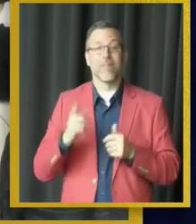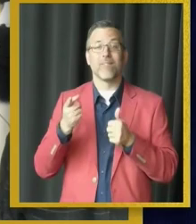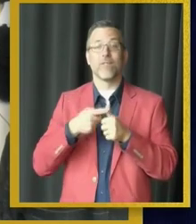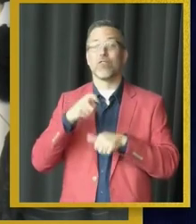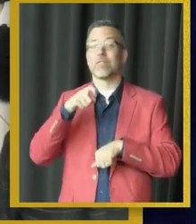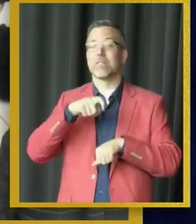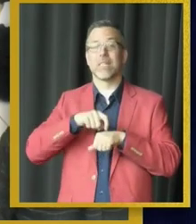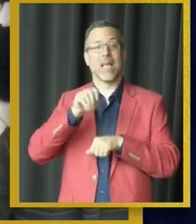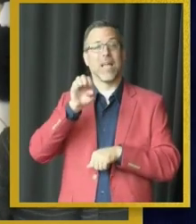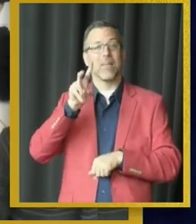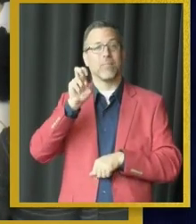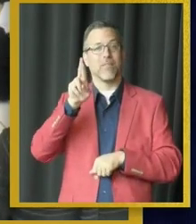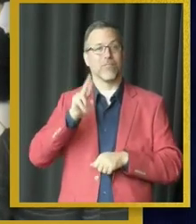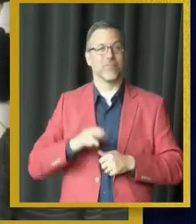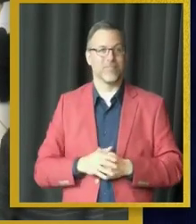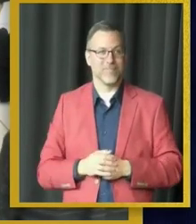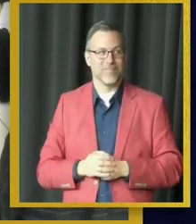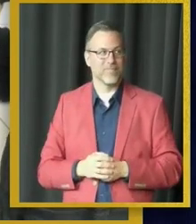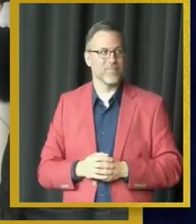ever.